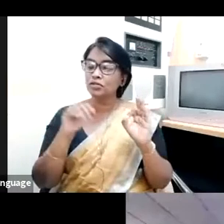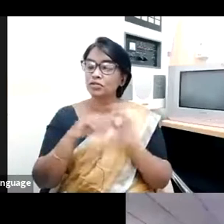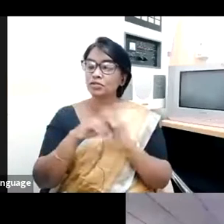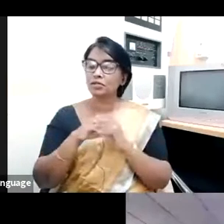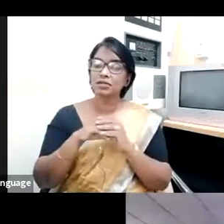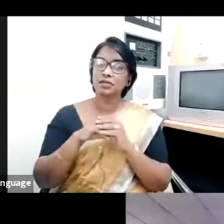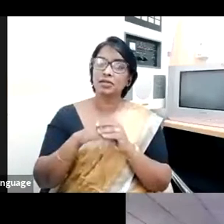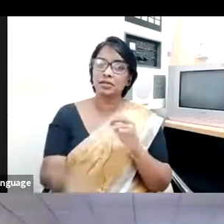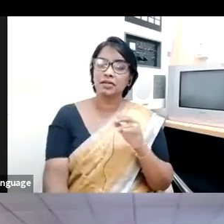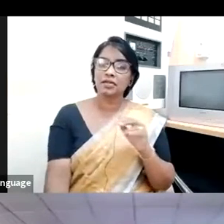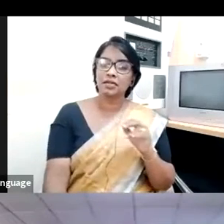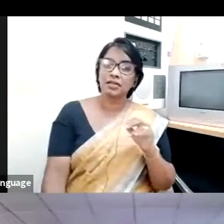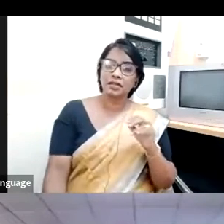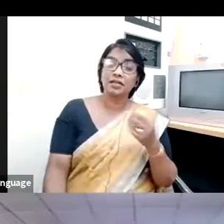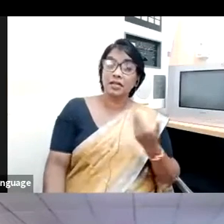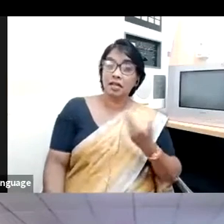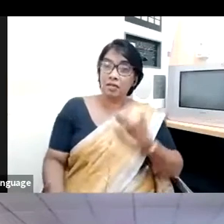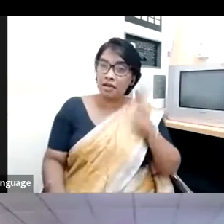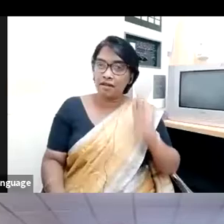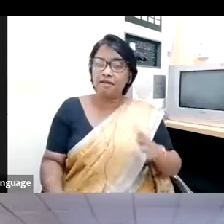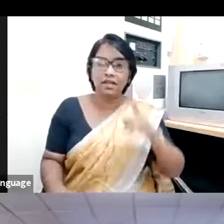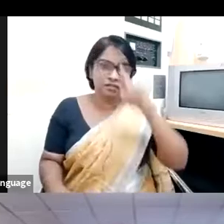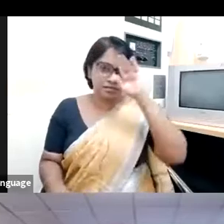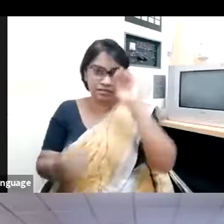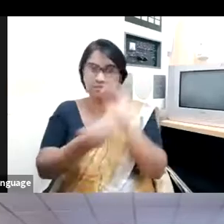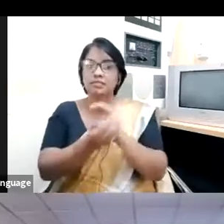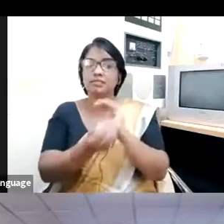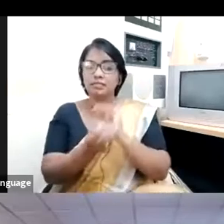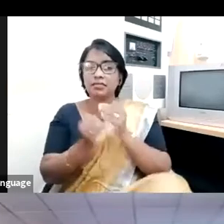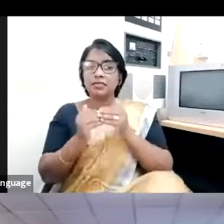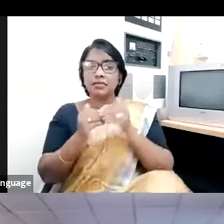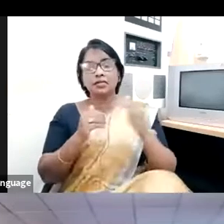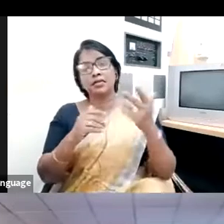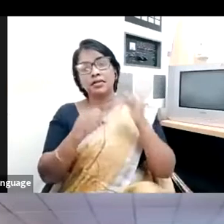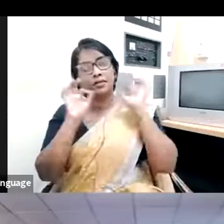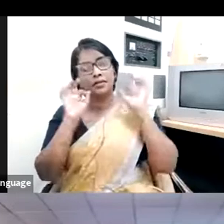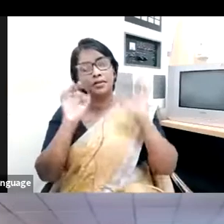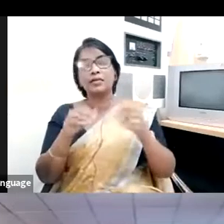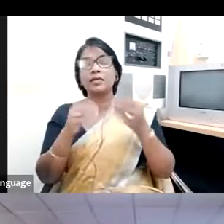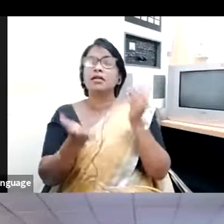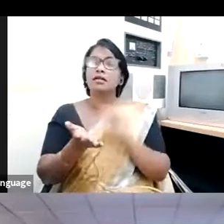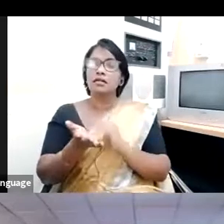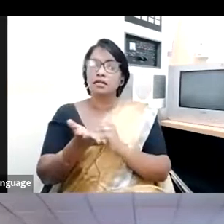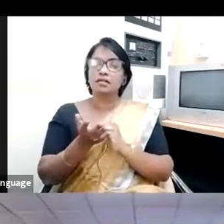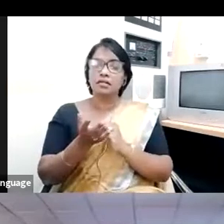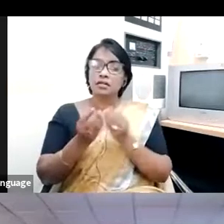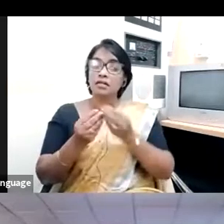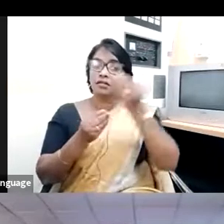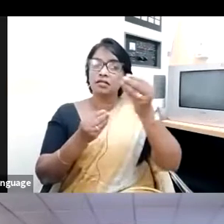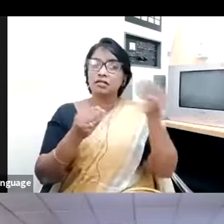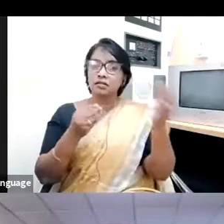have and then reforest, because if you don't conserve what we have and if we